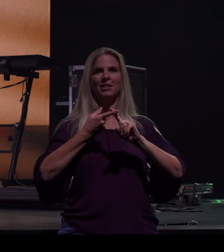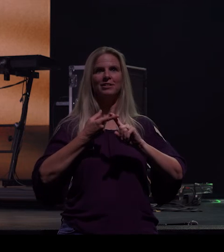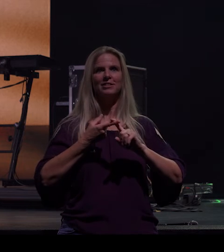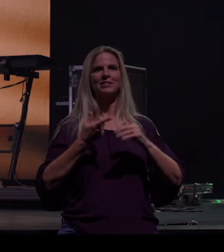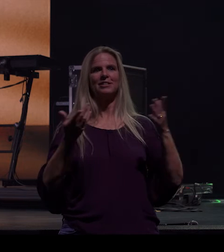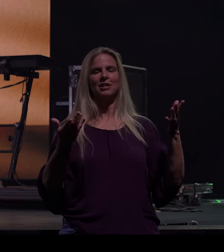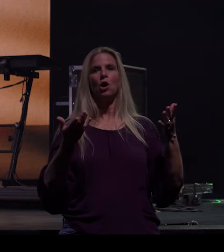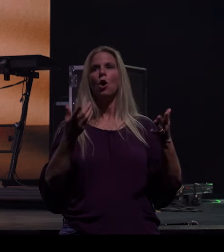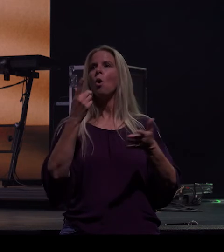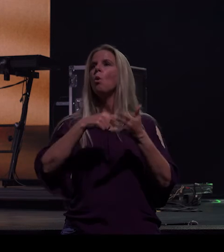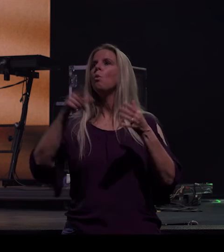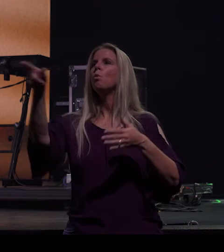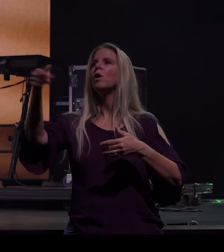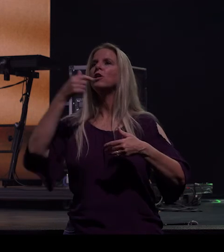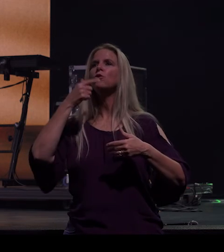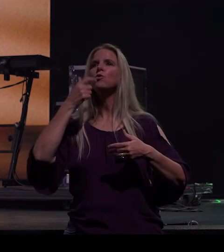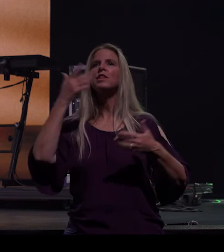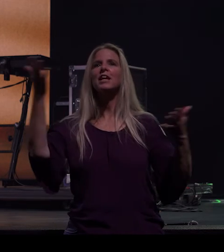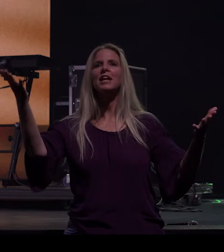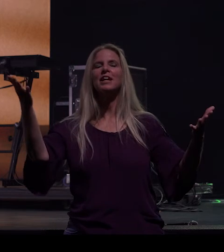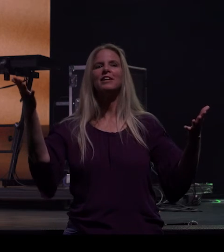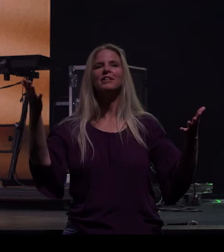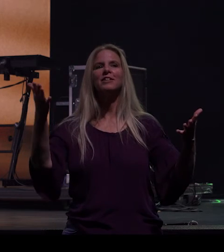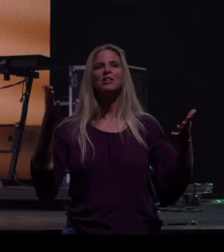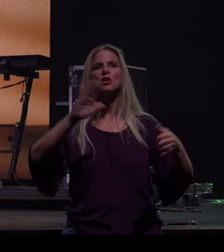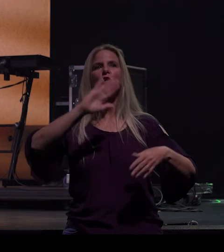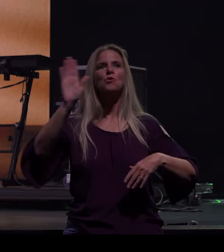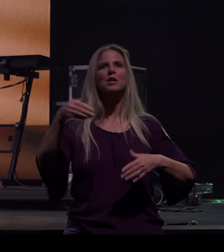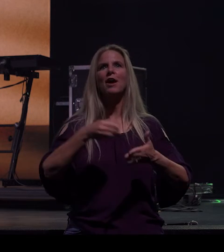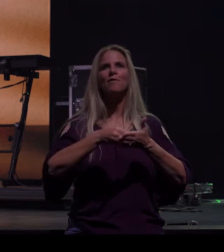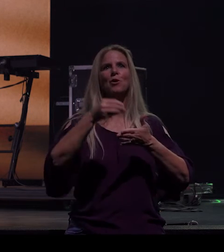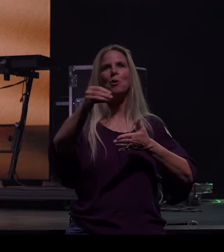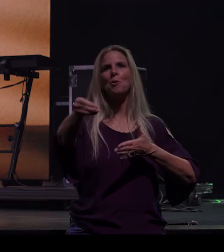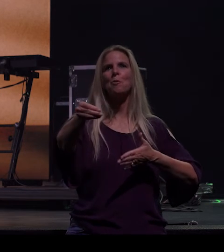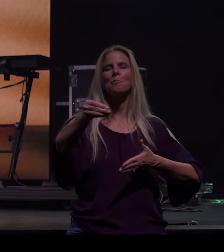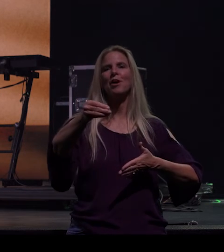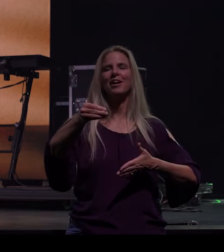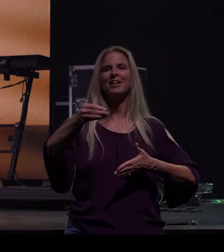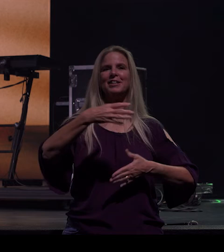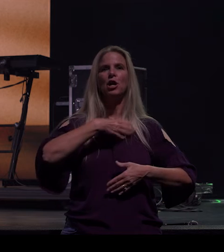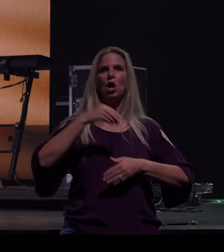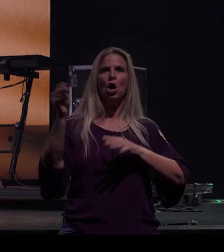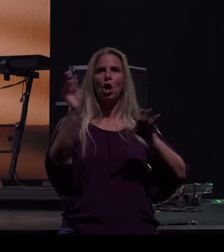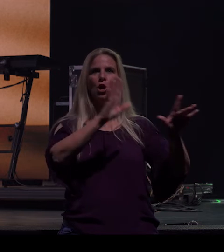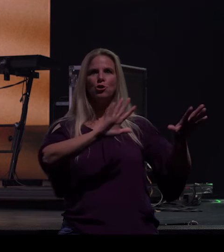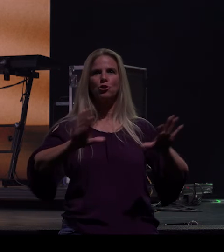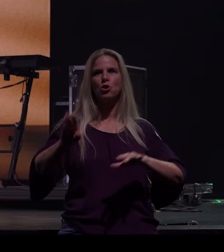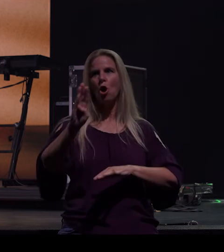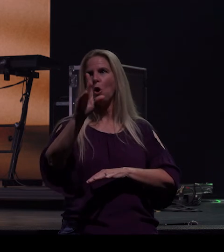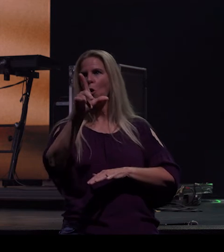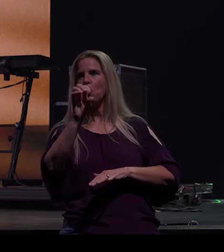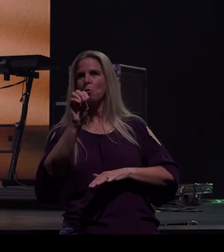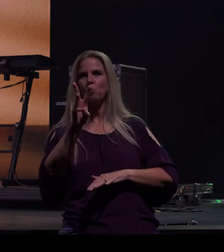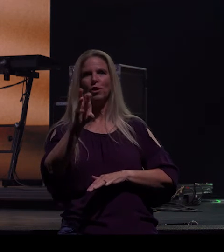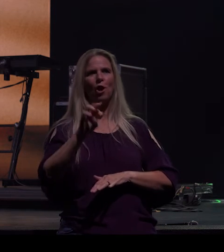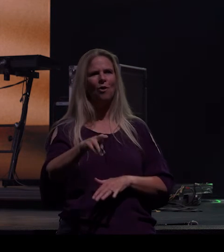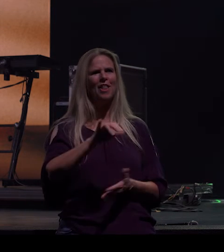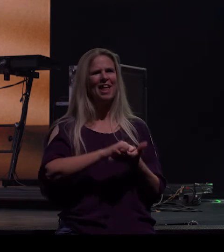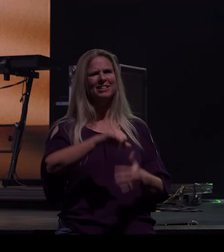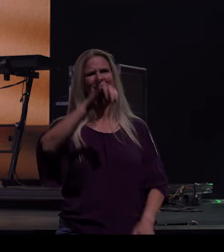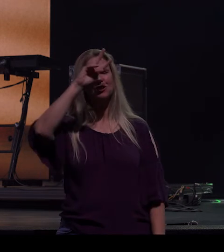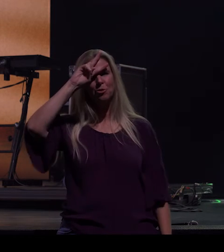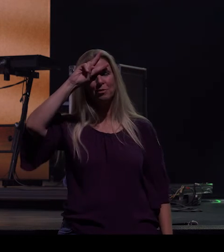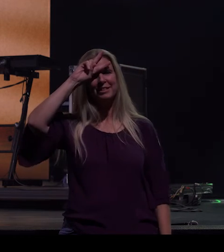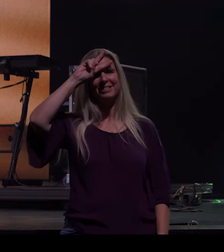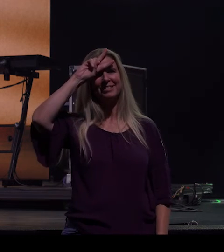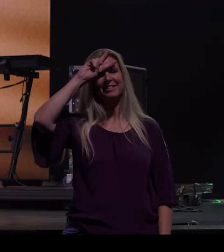like, what do you think? You've never bought a snowblower in your life. What should I bid? I mean, how stupid is that?